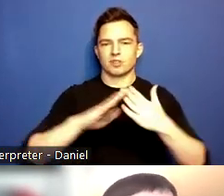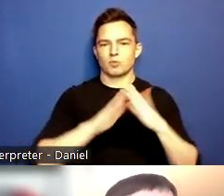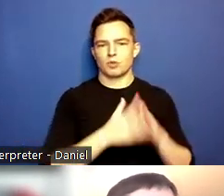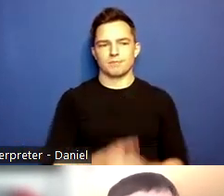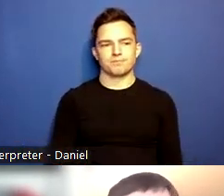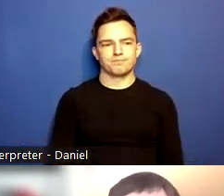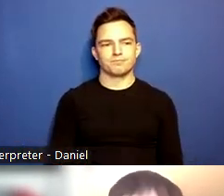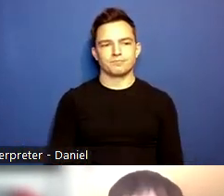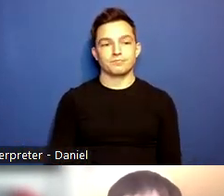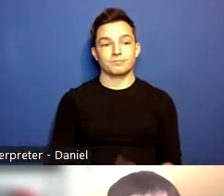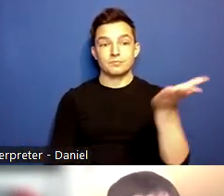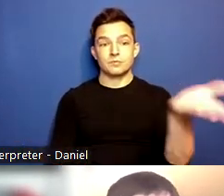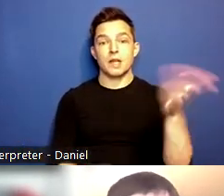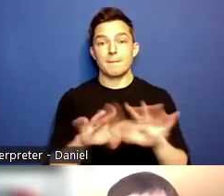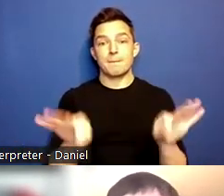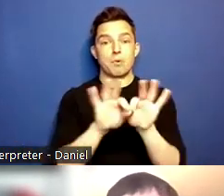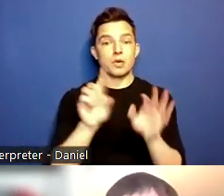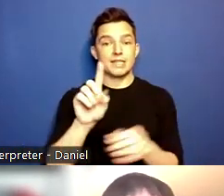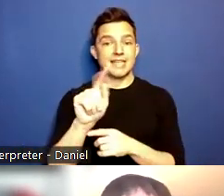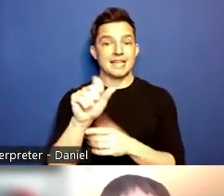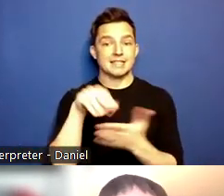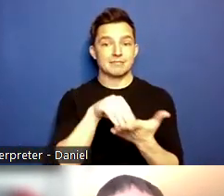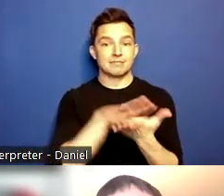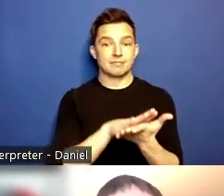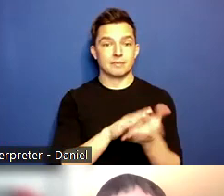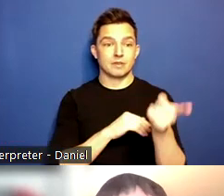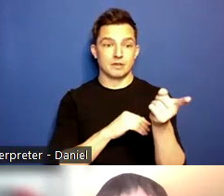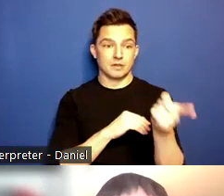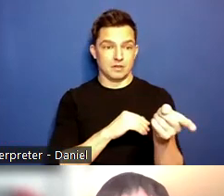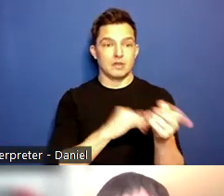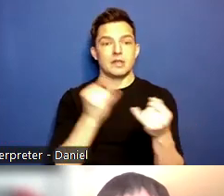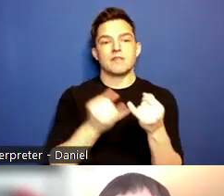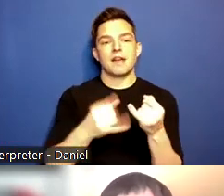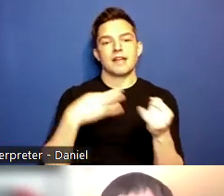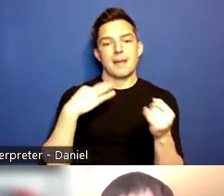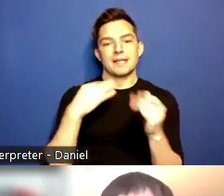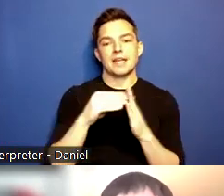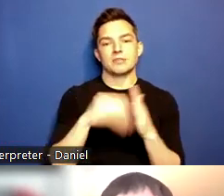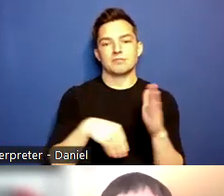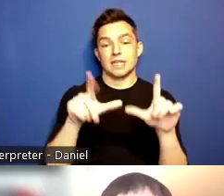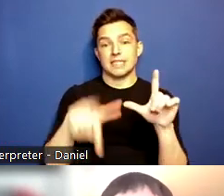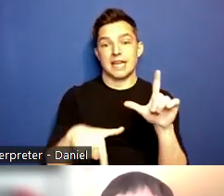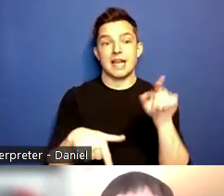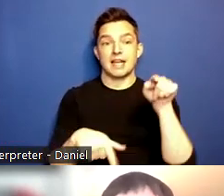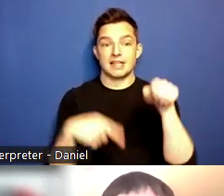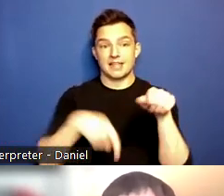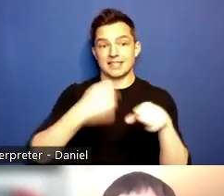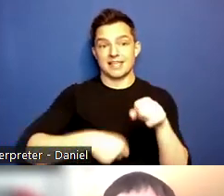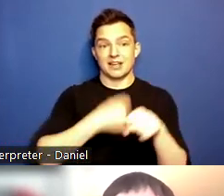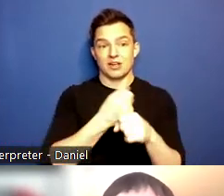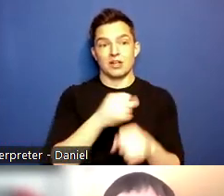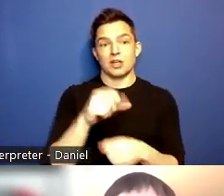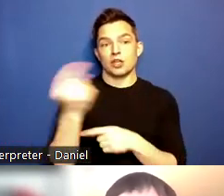Here are some important dates for SPI. The final application deadline for this year's cycle is Tuesday,